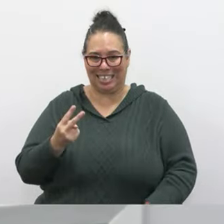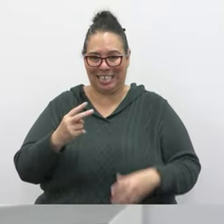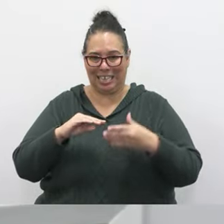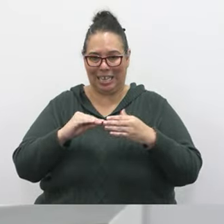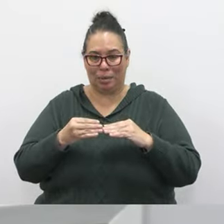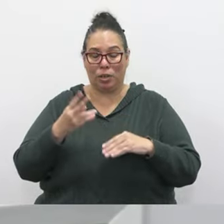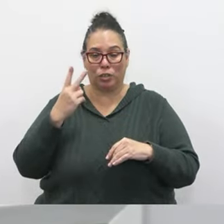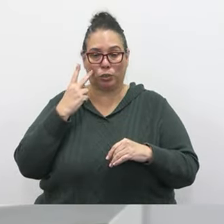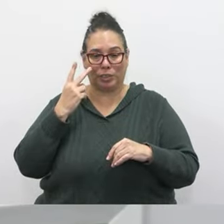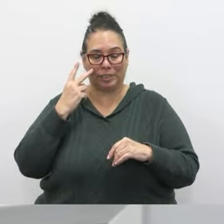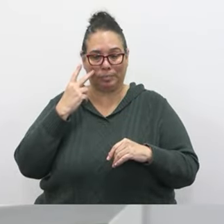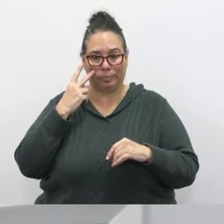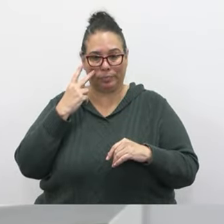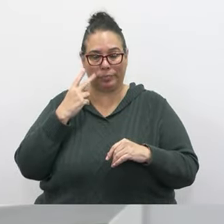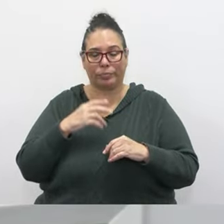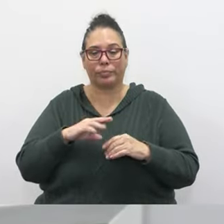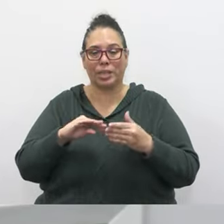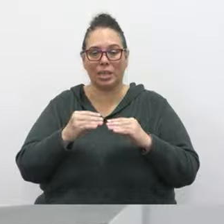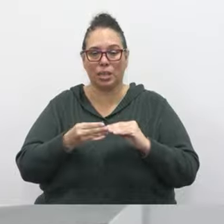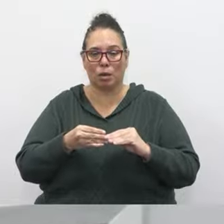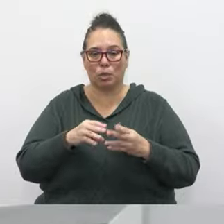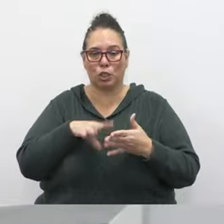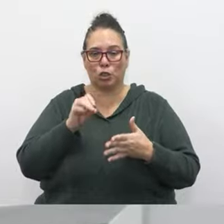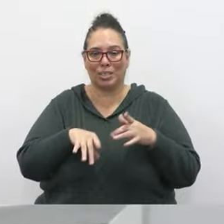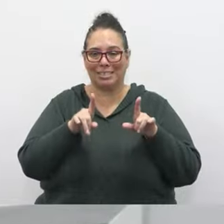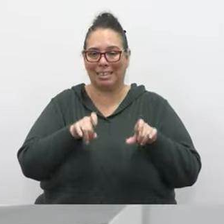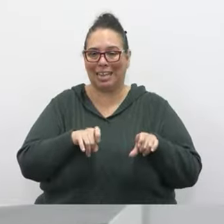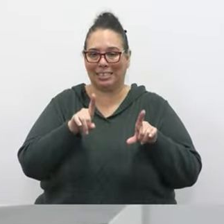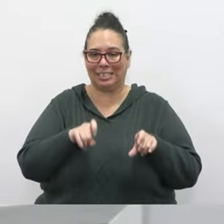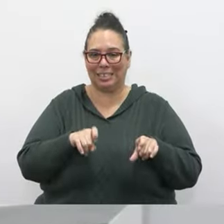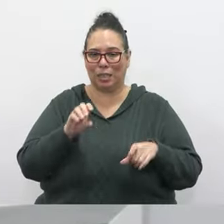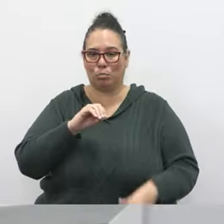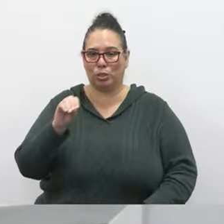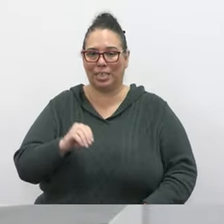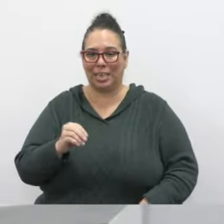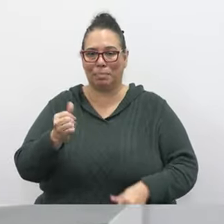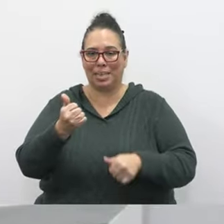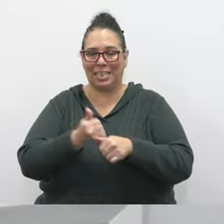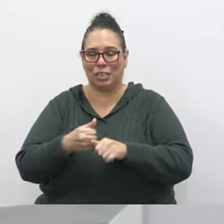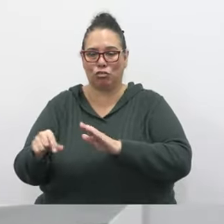then you see number of students tested, and then the percent by grade